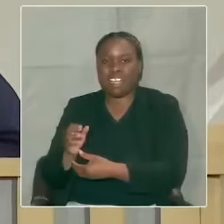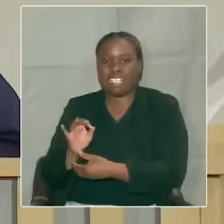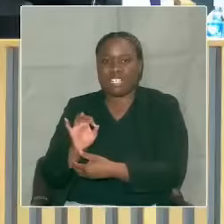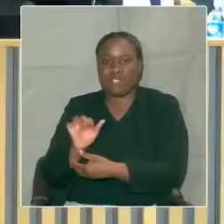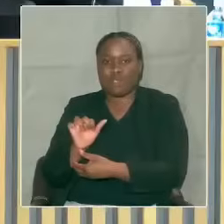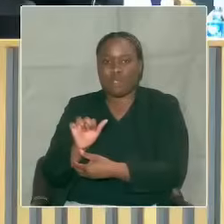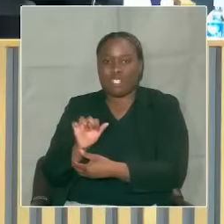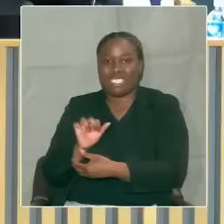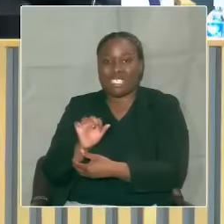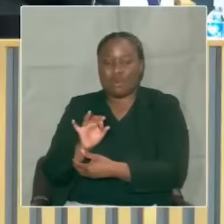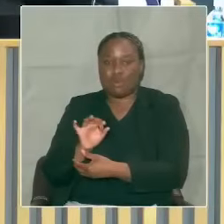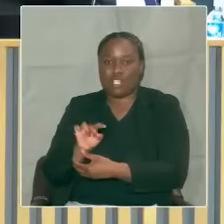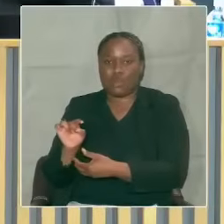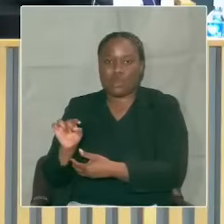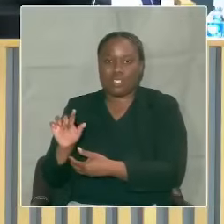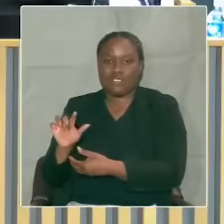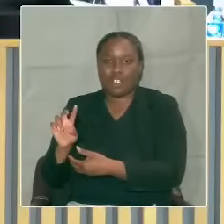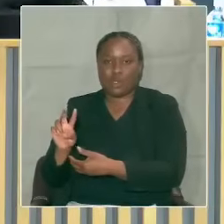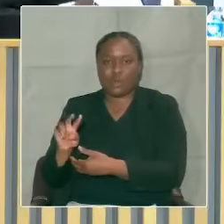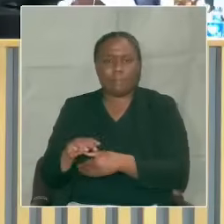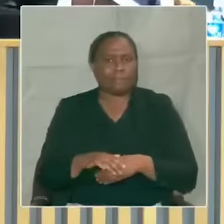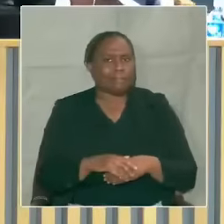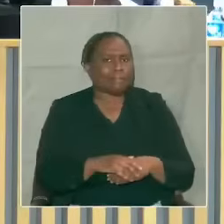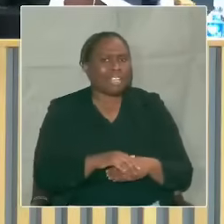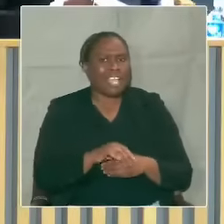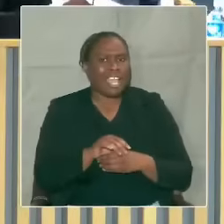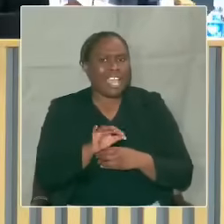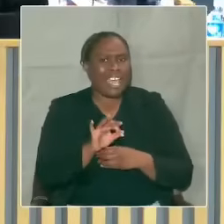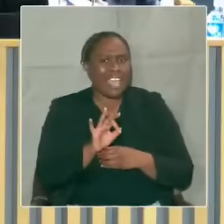General. Marked SFM1.